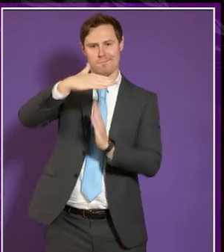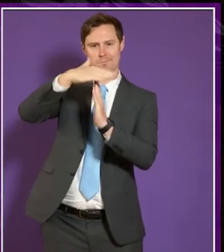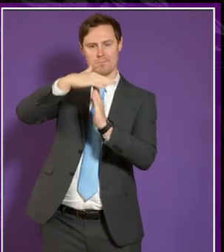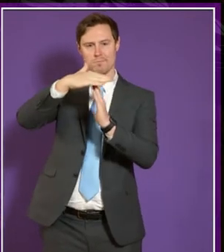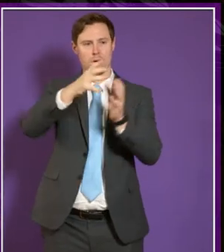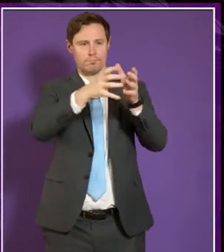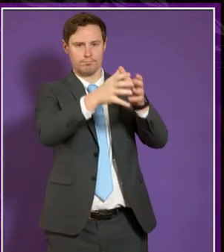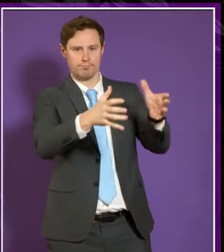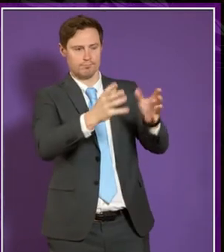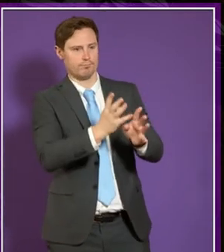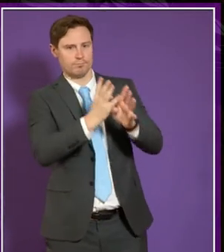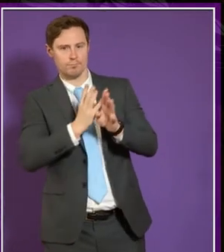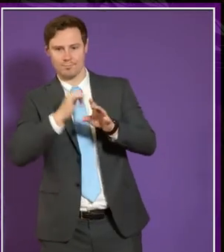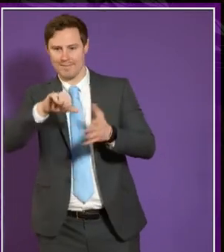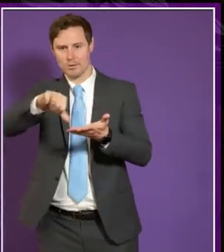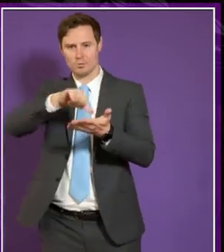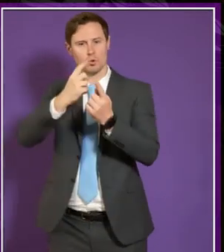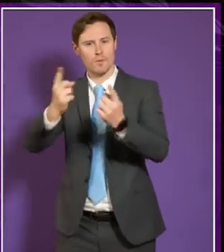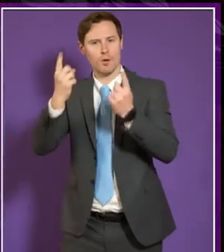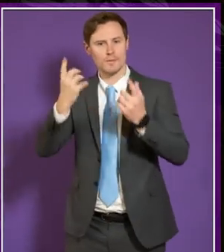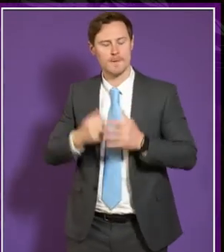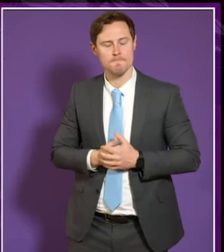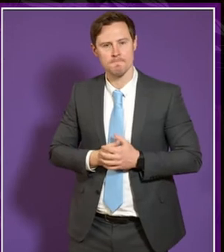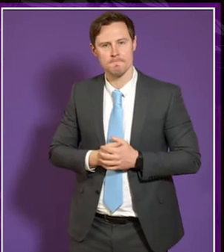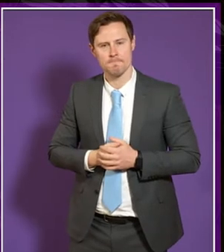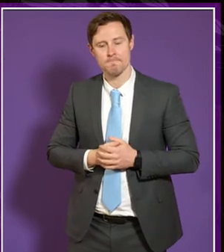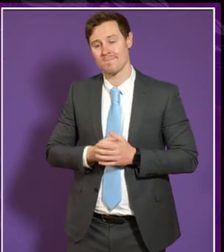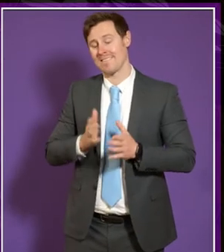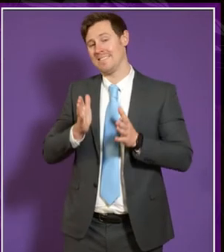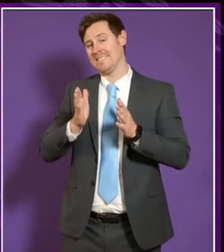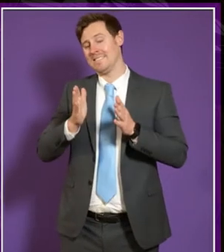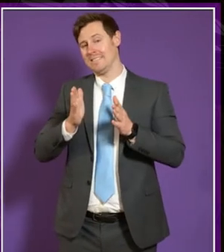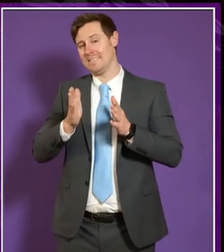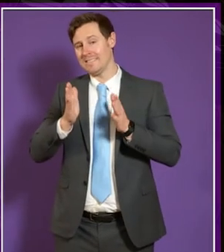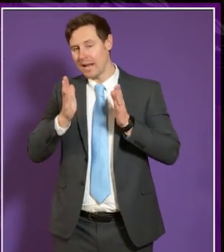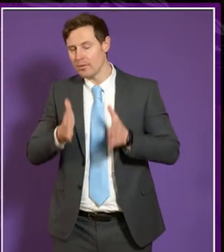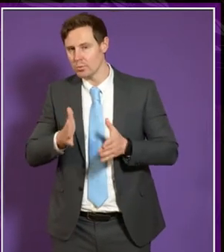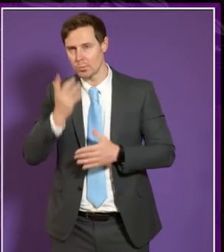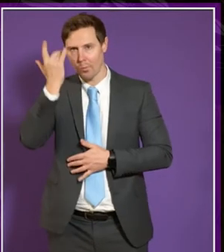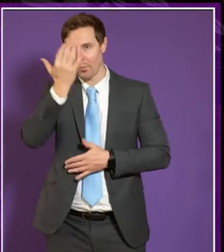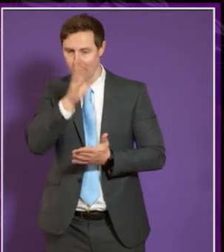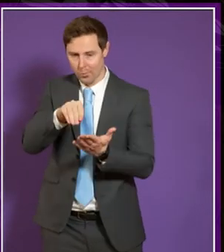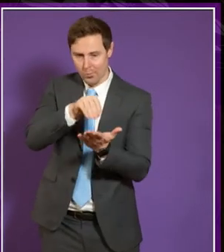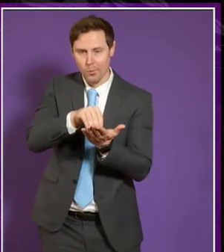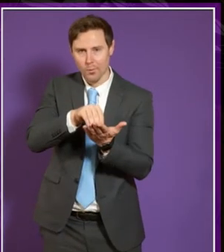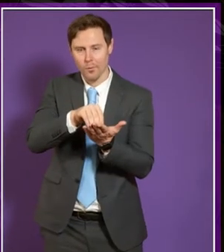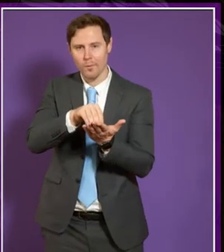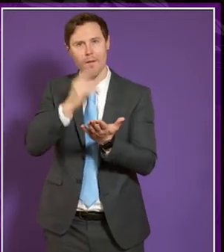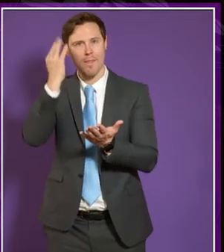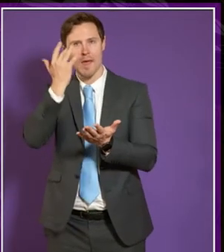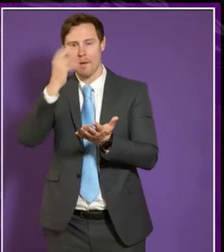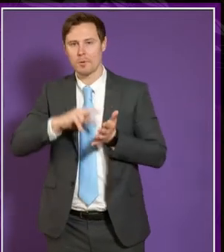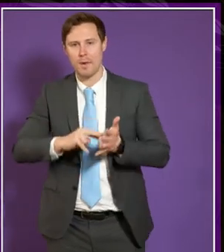overall population within within the institutions um and that has to be has to be to be factored in but essentially